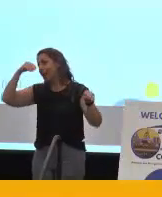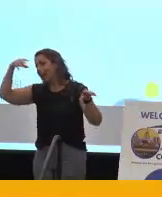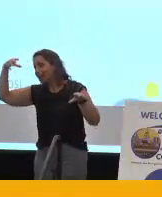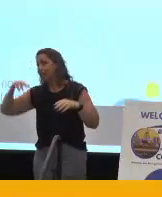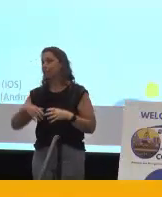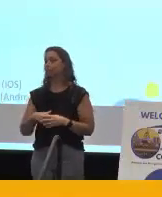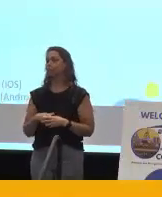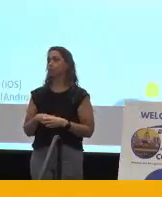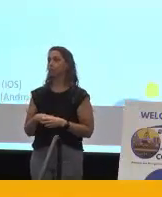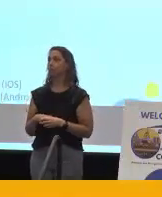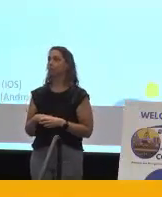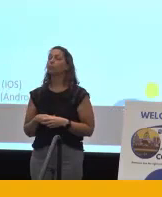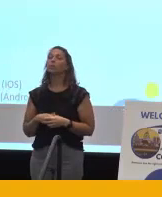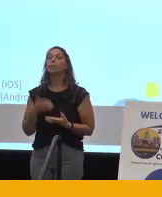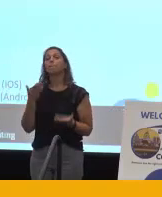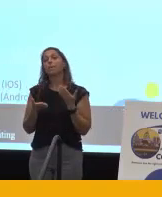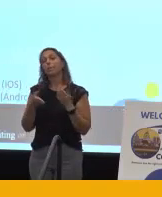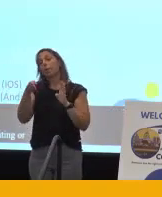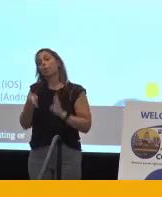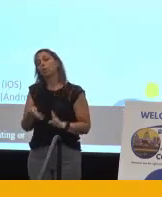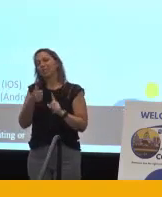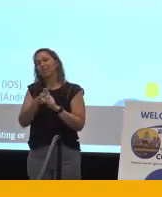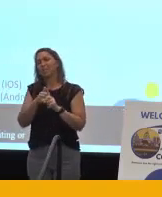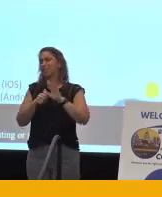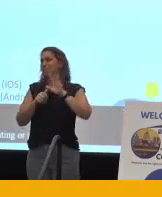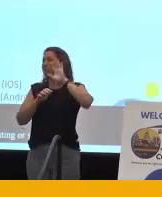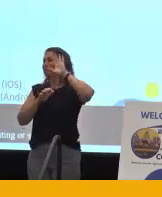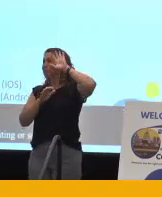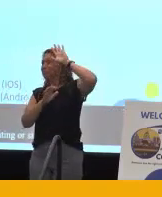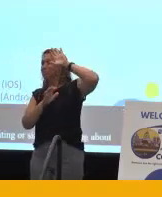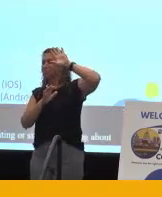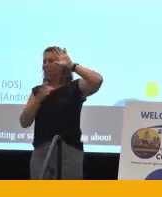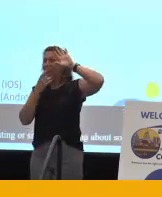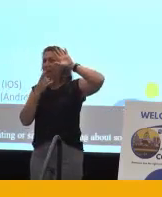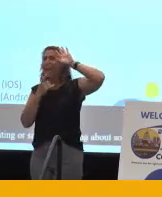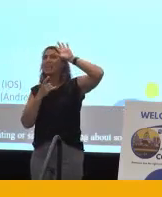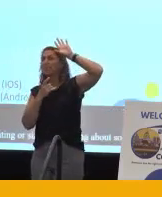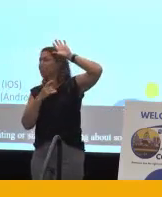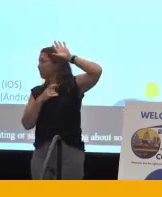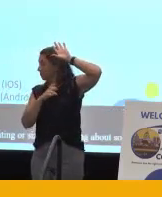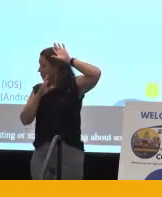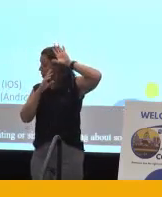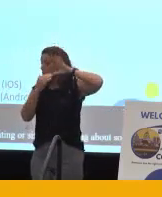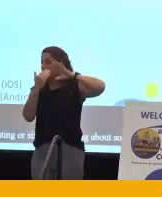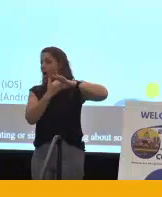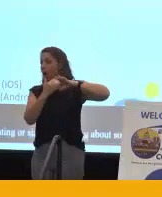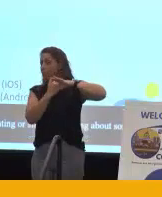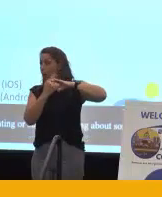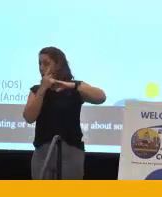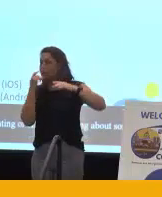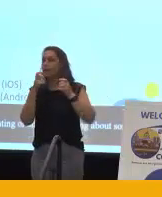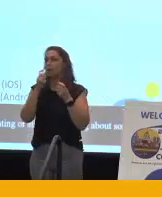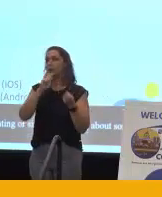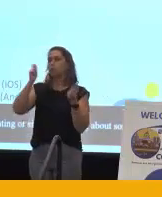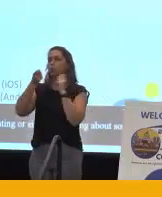size. So thinking about somebody who is bothered by overhead lights or the fluorescent lights, we now can switch